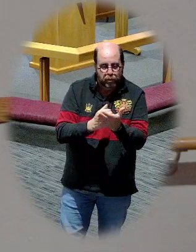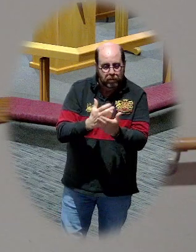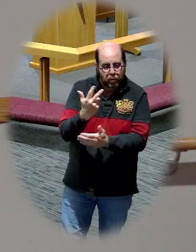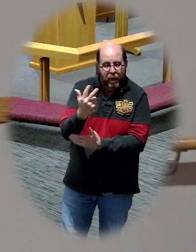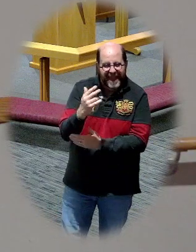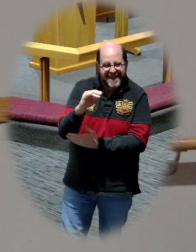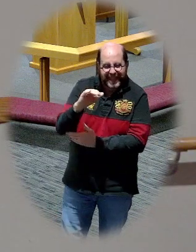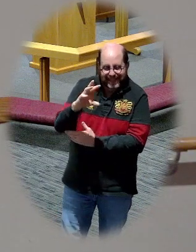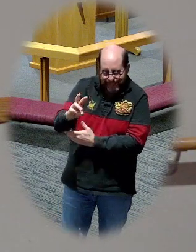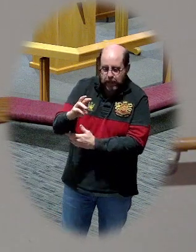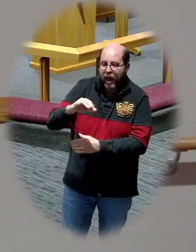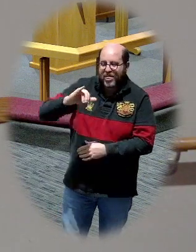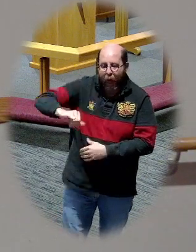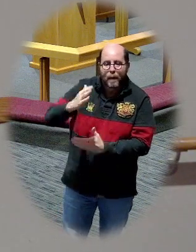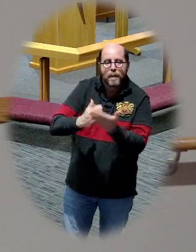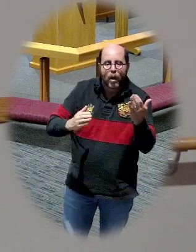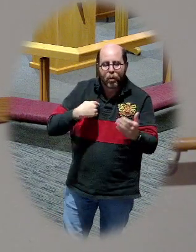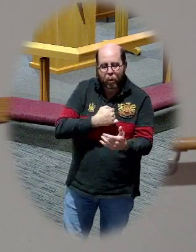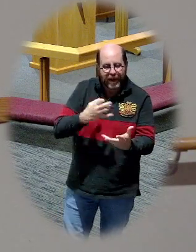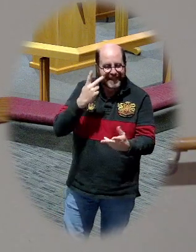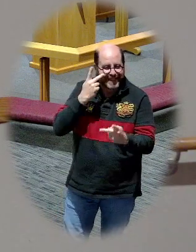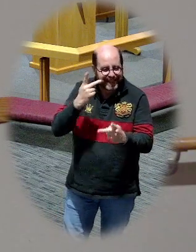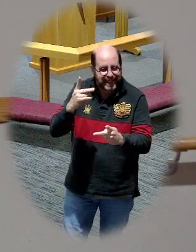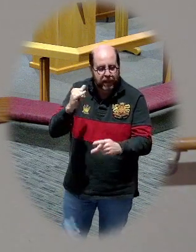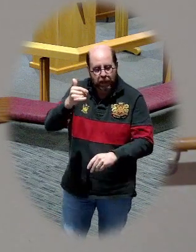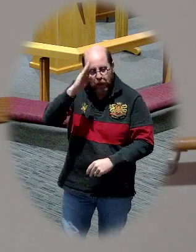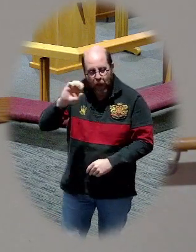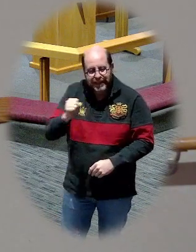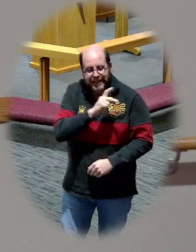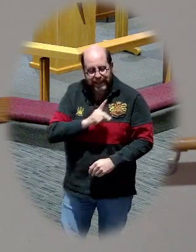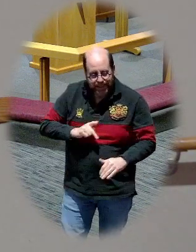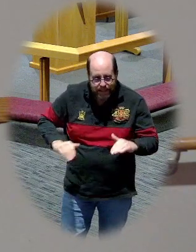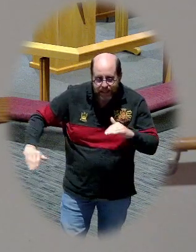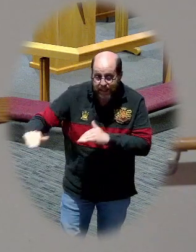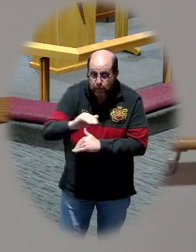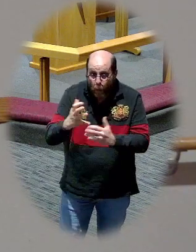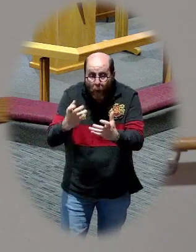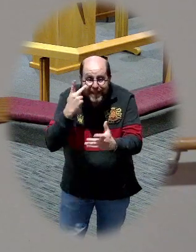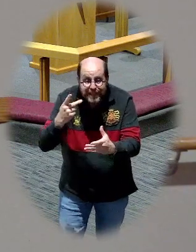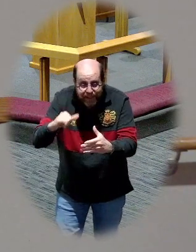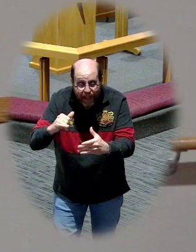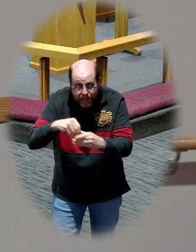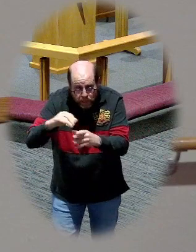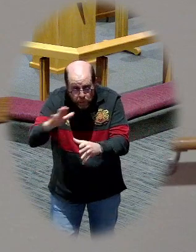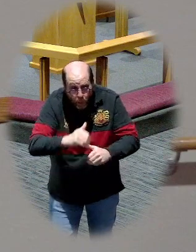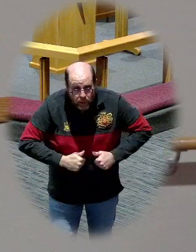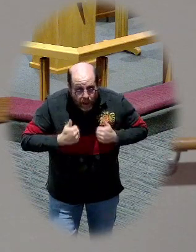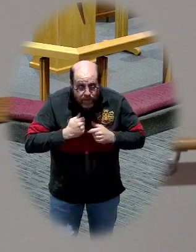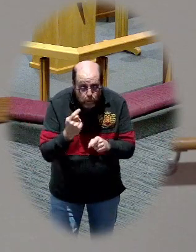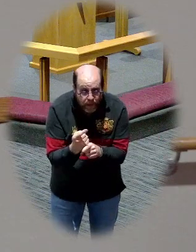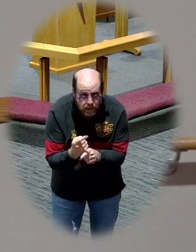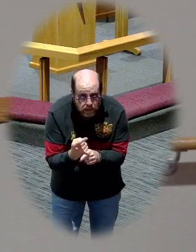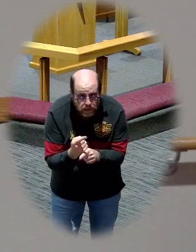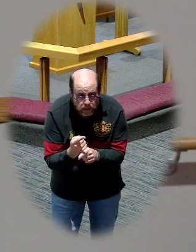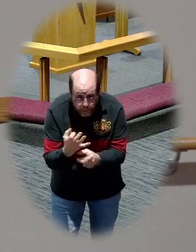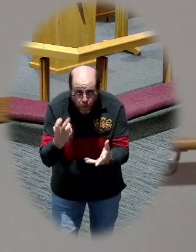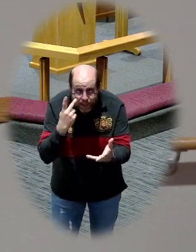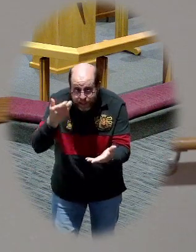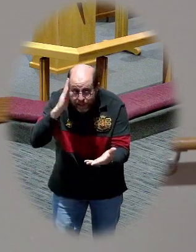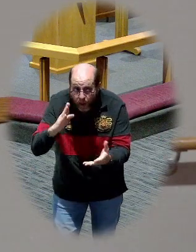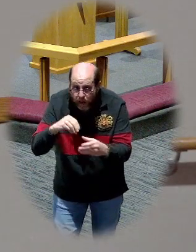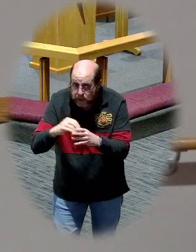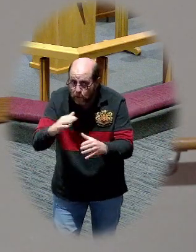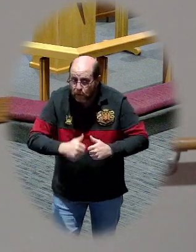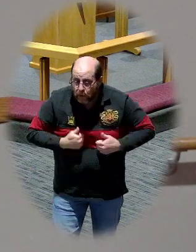we want to seek God's kingdom first with our lives, don't we? Good. Walter